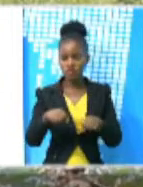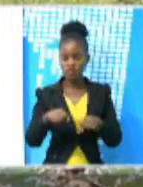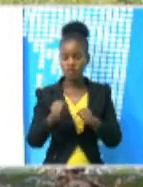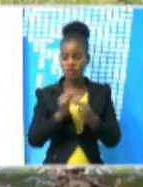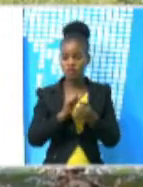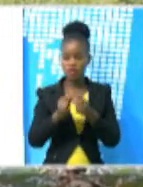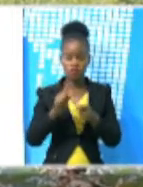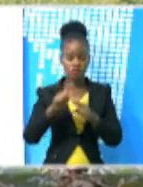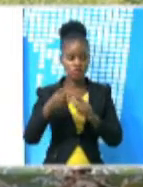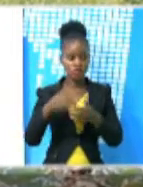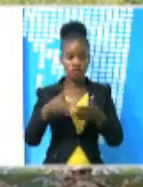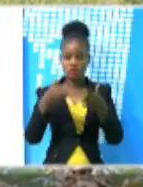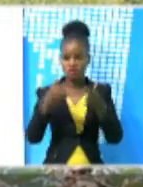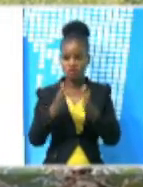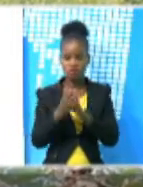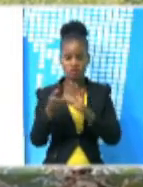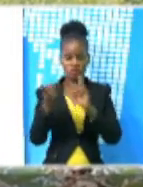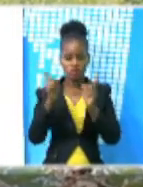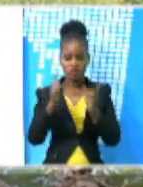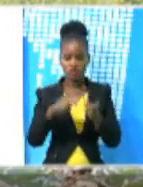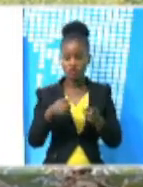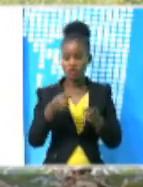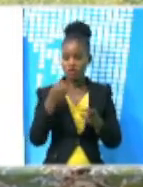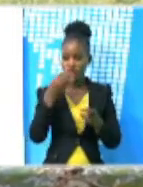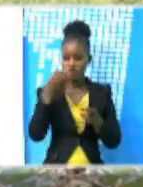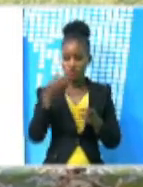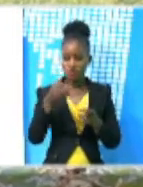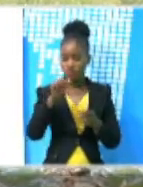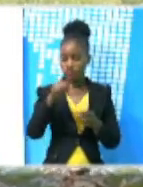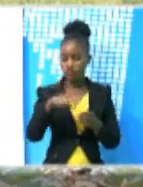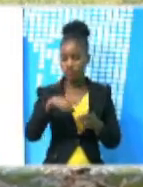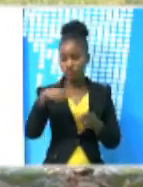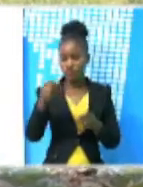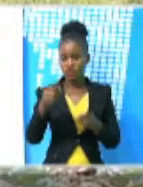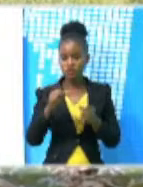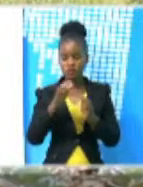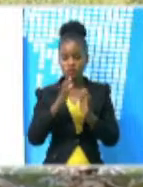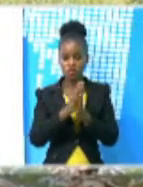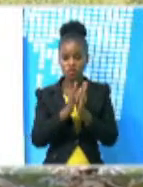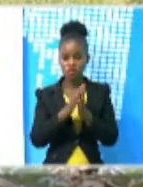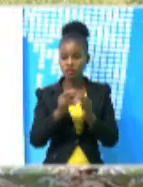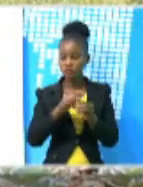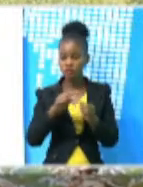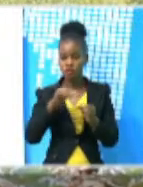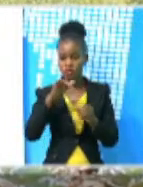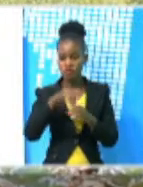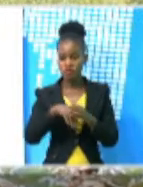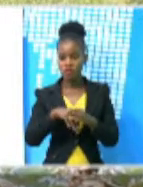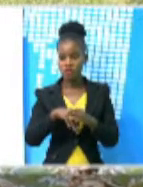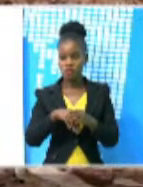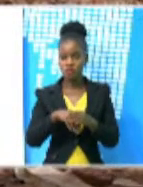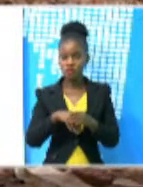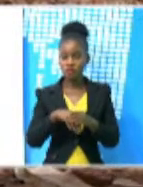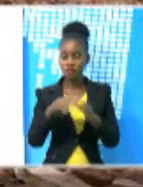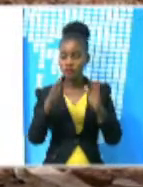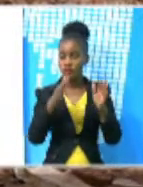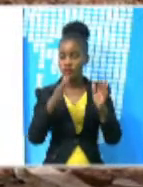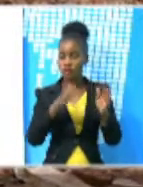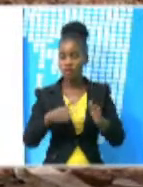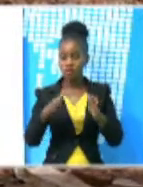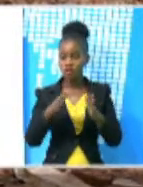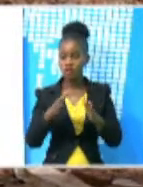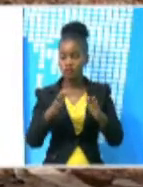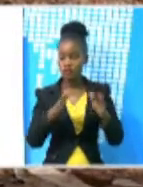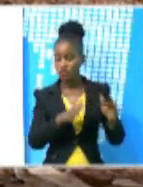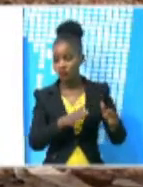Partnership, says that the soil productivity of soil has been exhausted and that the use of fertilizers in the right procedure is the way